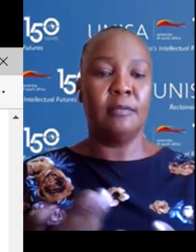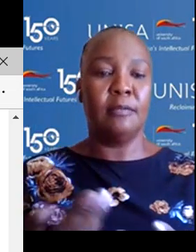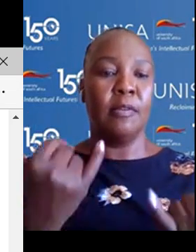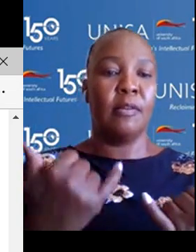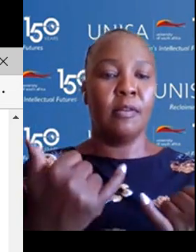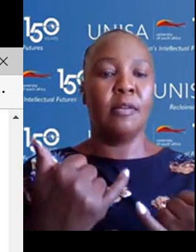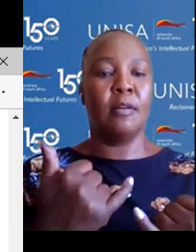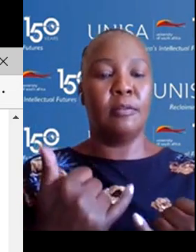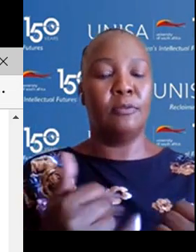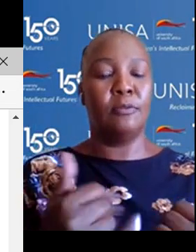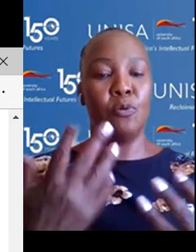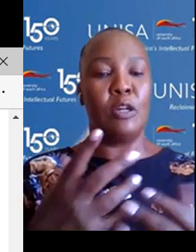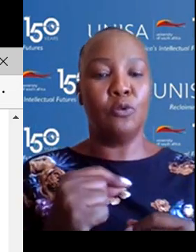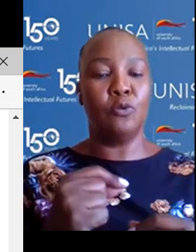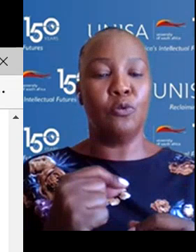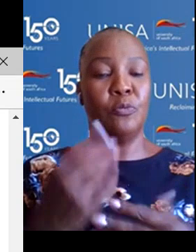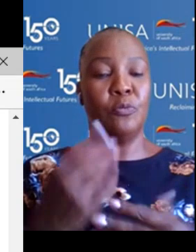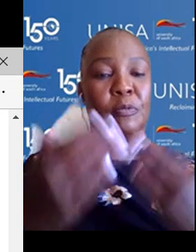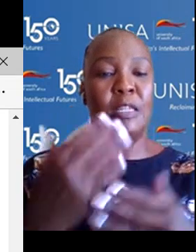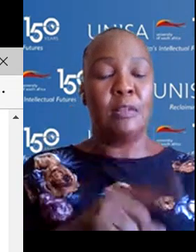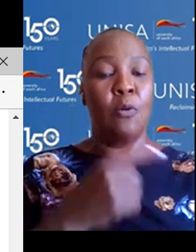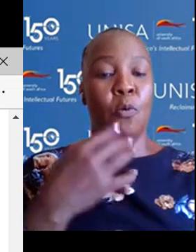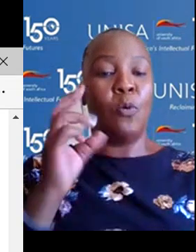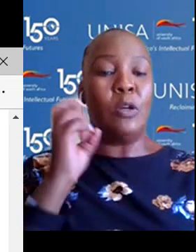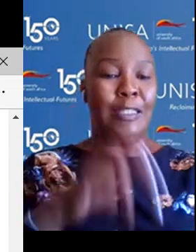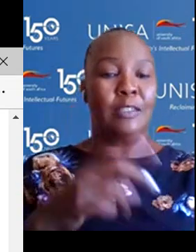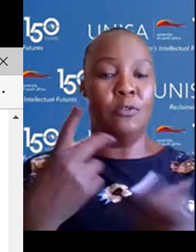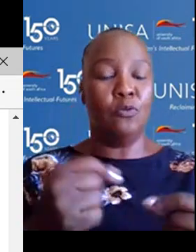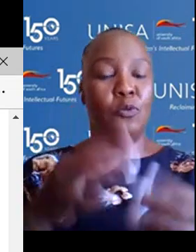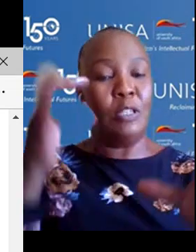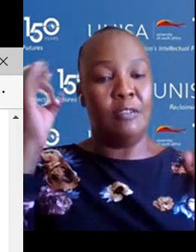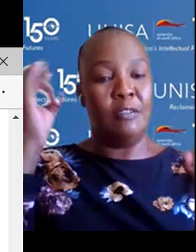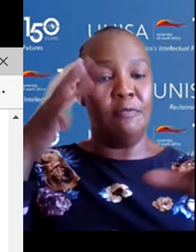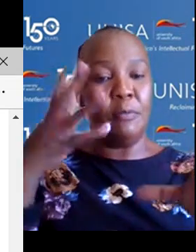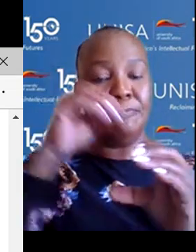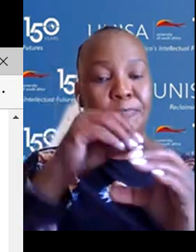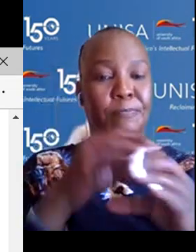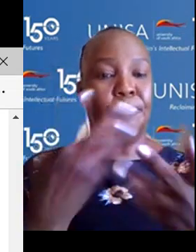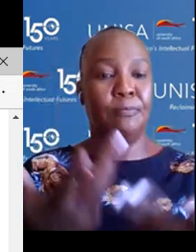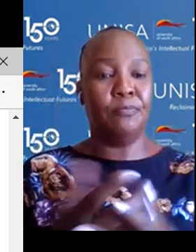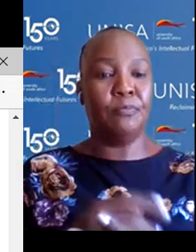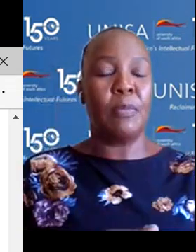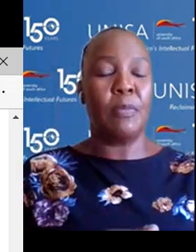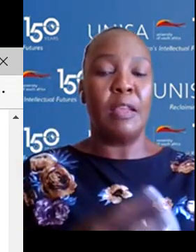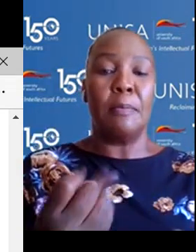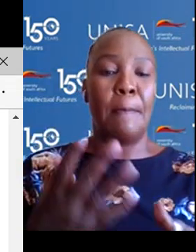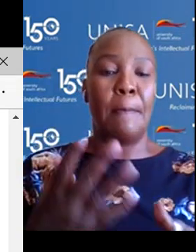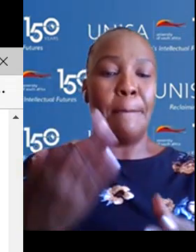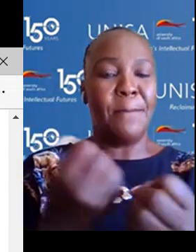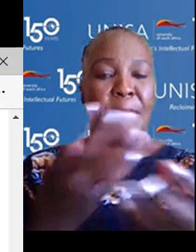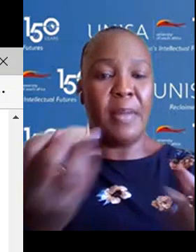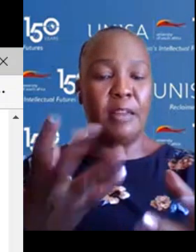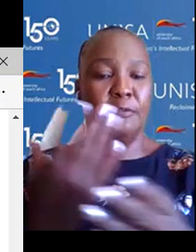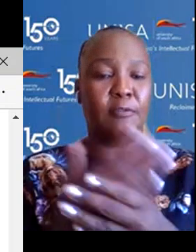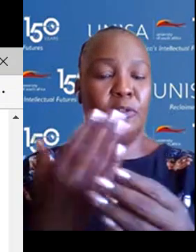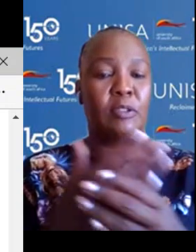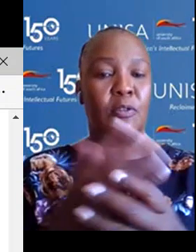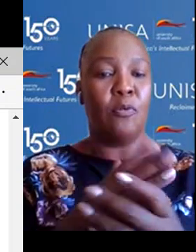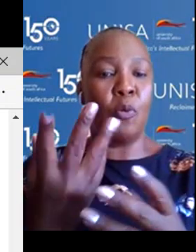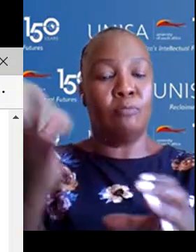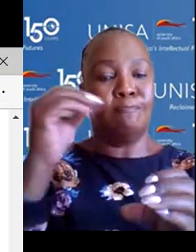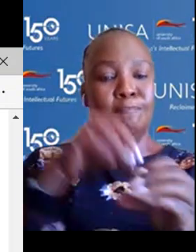to synchronize. So this is really where you're going to need to have data, to be honest. If there's lots of folders that you're going to want to synchronize